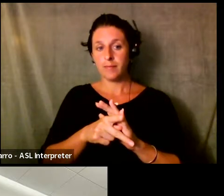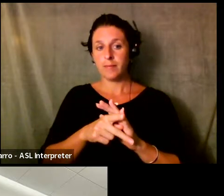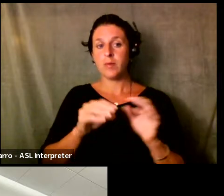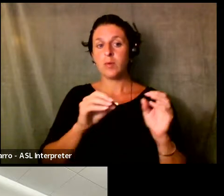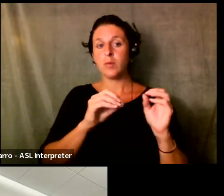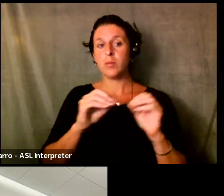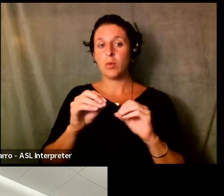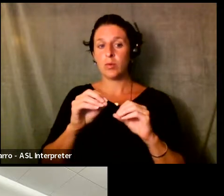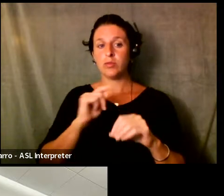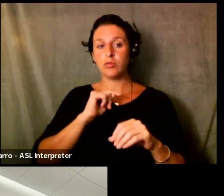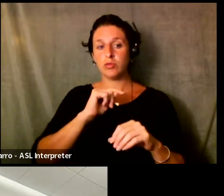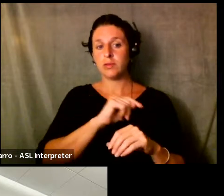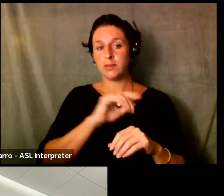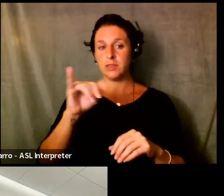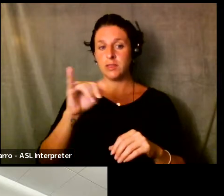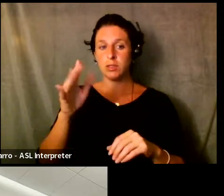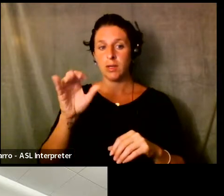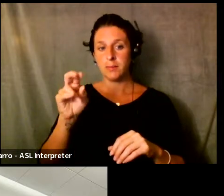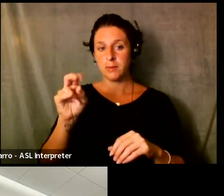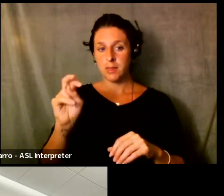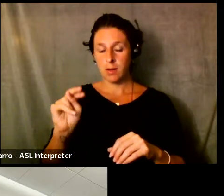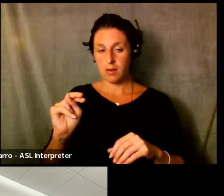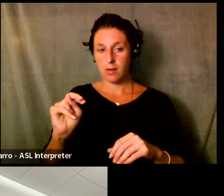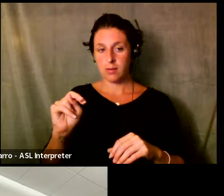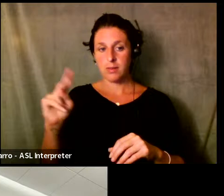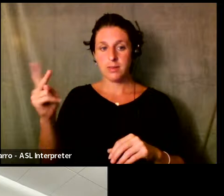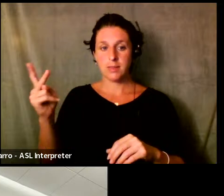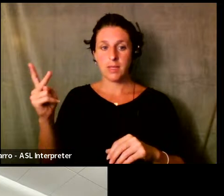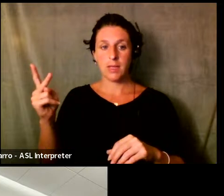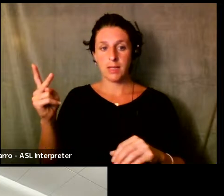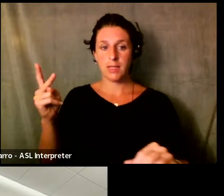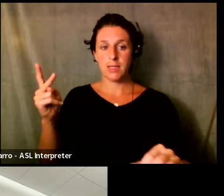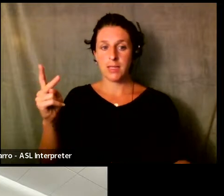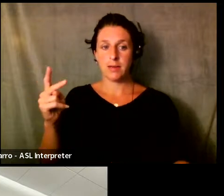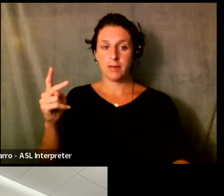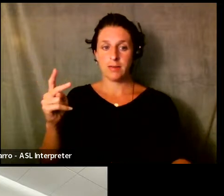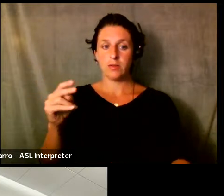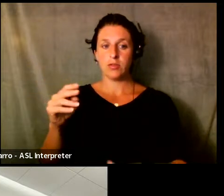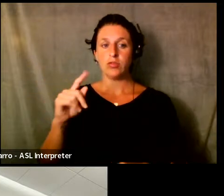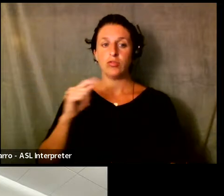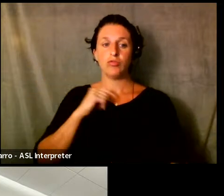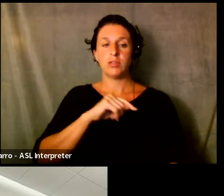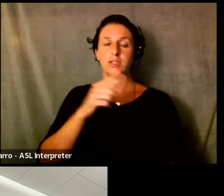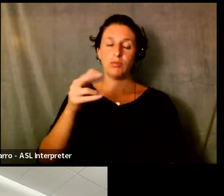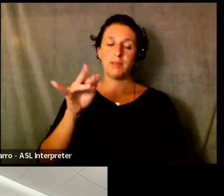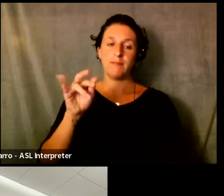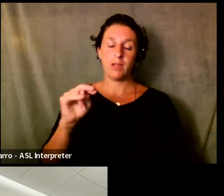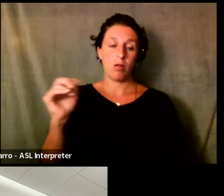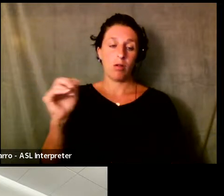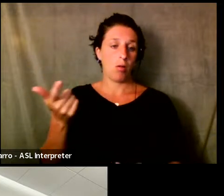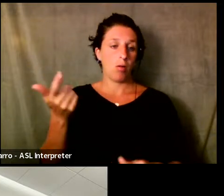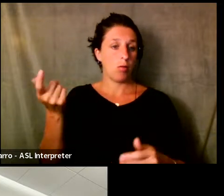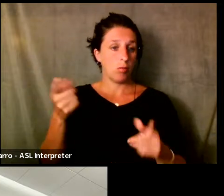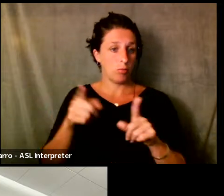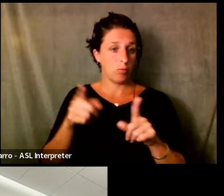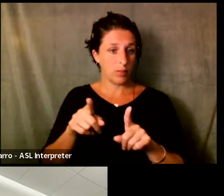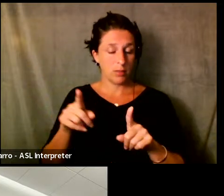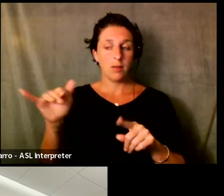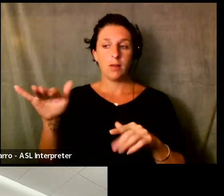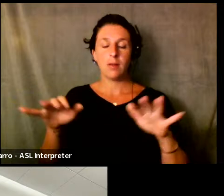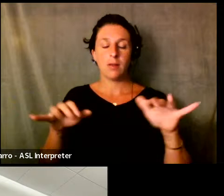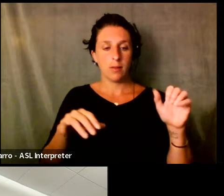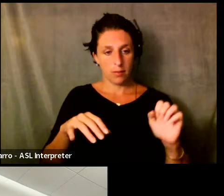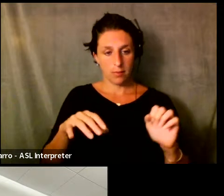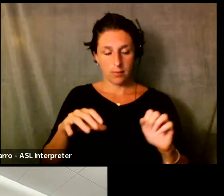motion by schedule? trustee Jacobson Second. and a second by trustee Griffin. All in favor? Aye. Aye, thank